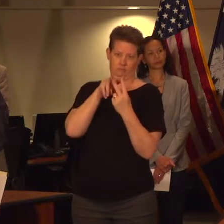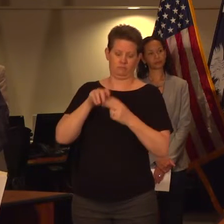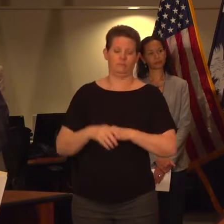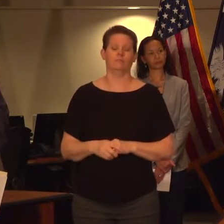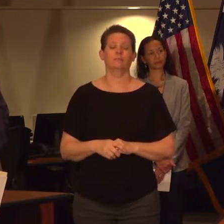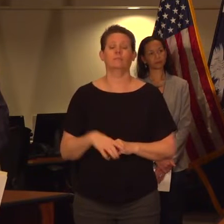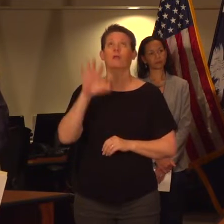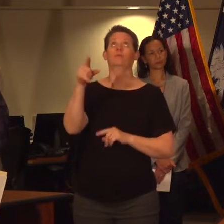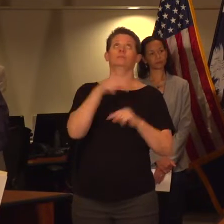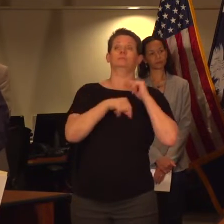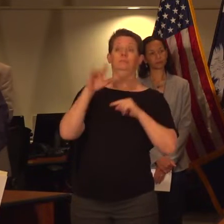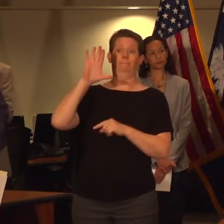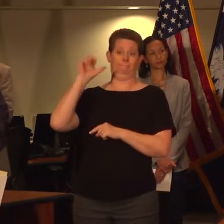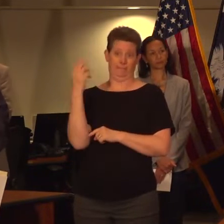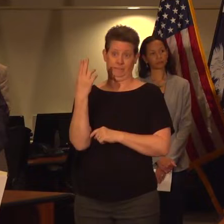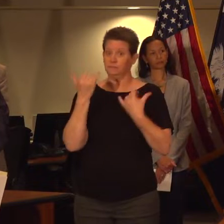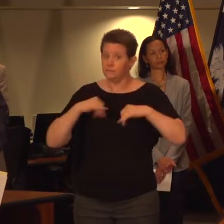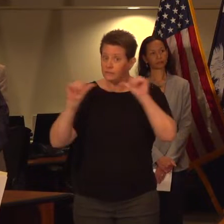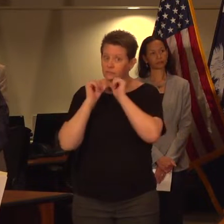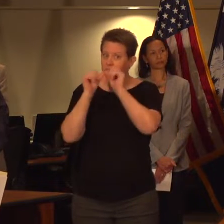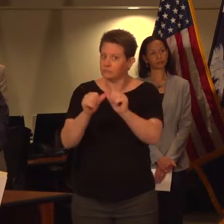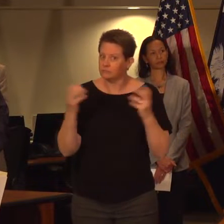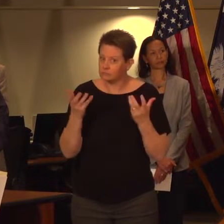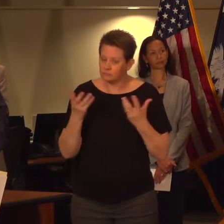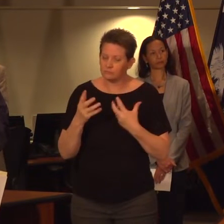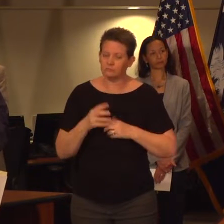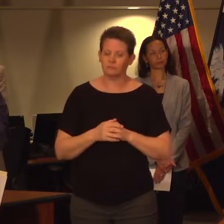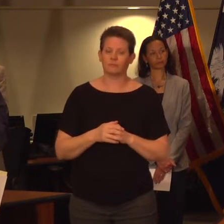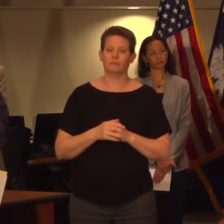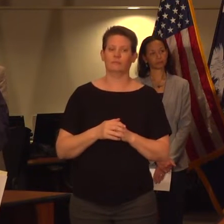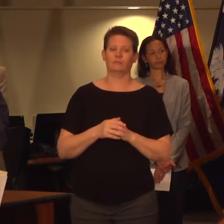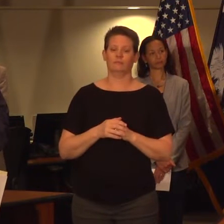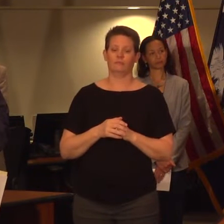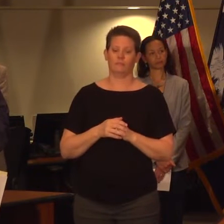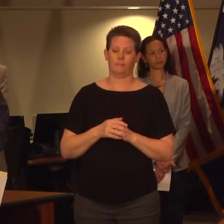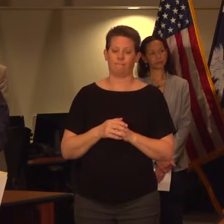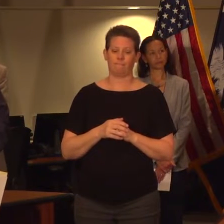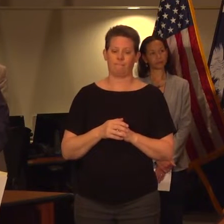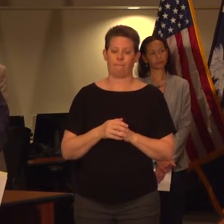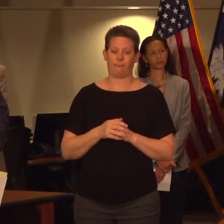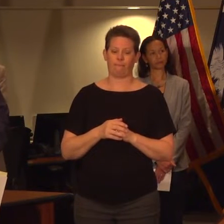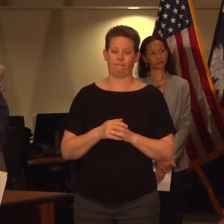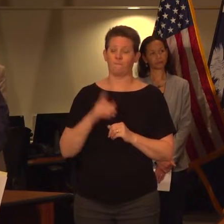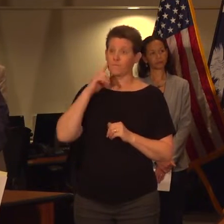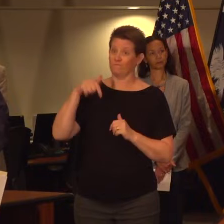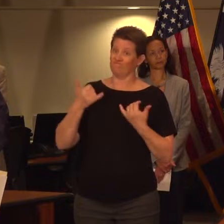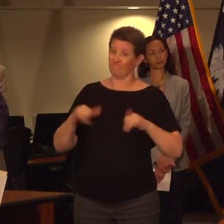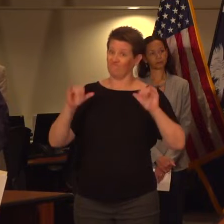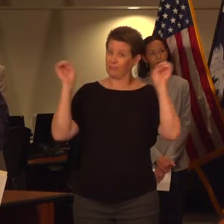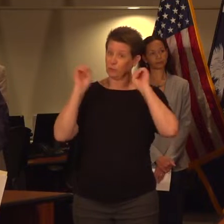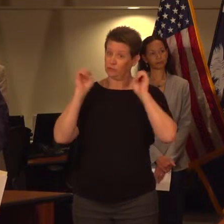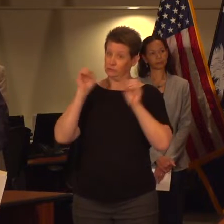to the beaches for a moment, still in effect is the rule, because this is a state of a declaration of